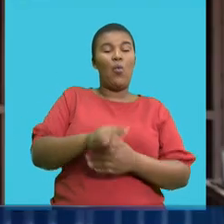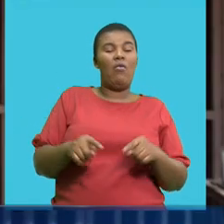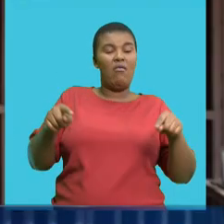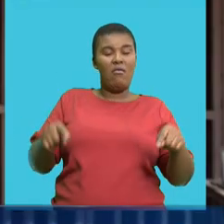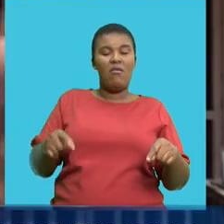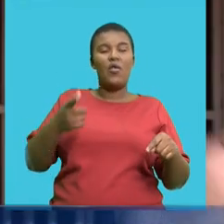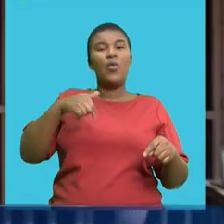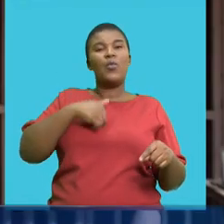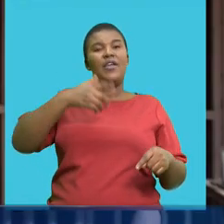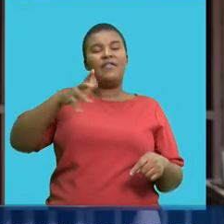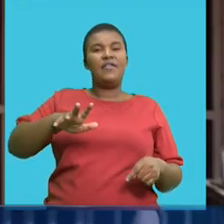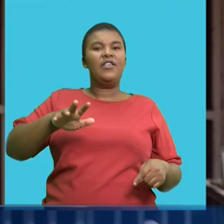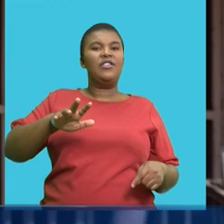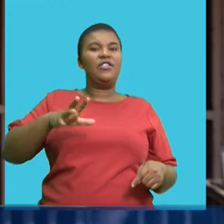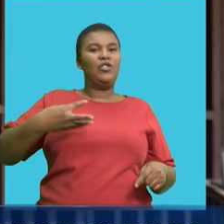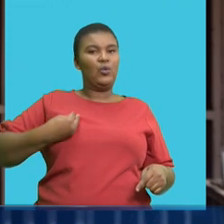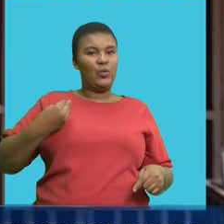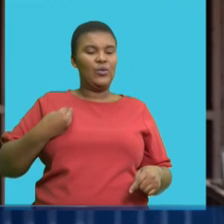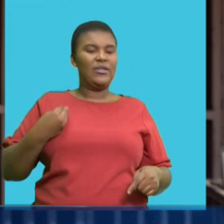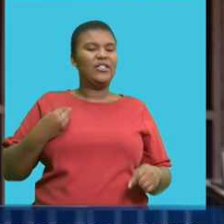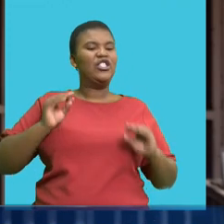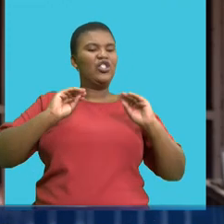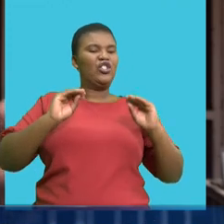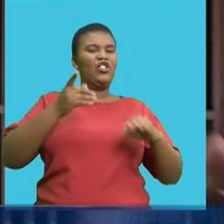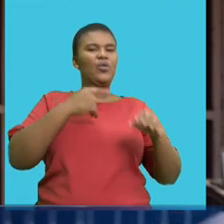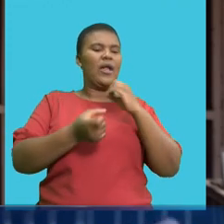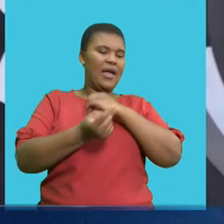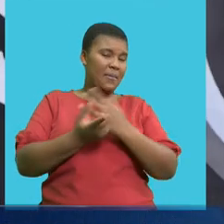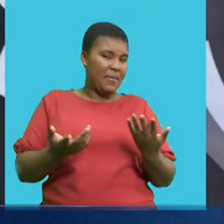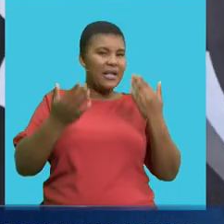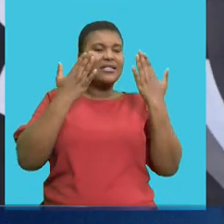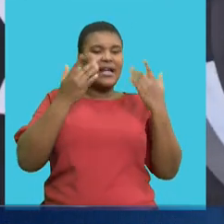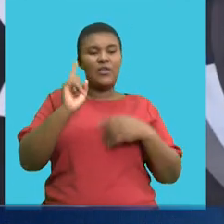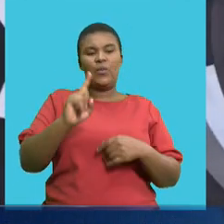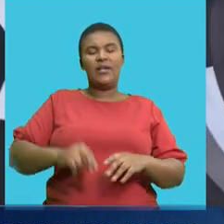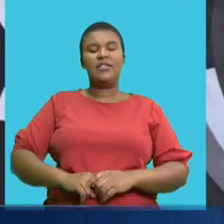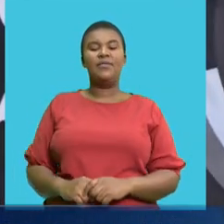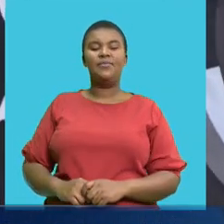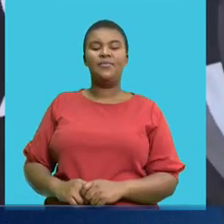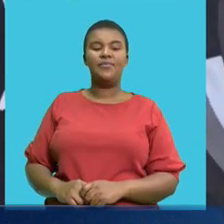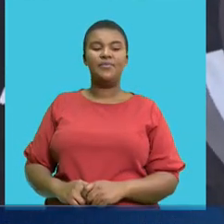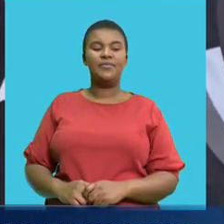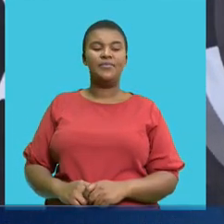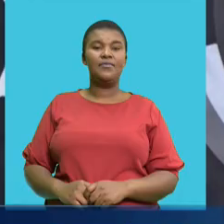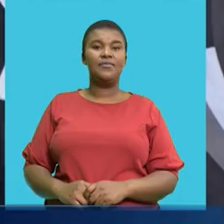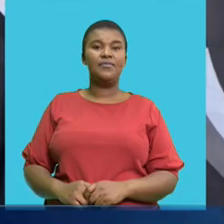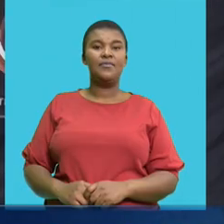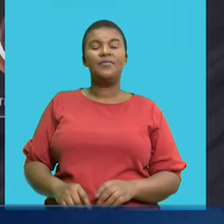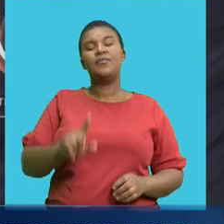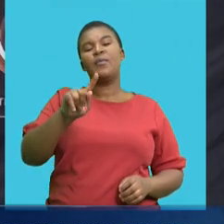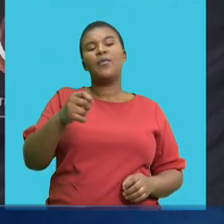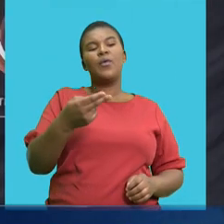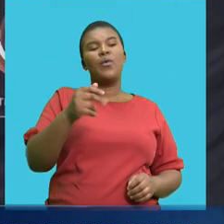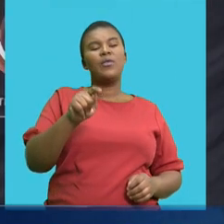let abantu abasha into what's going on and what you can study. Omunye kwabaqeqeshwa i-SDC uThato